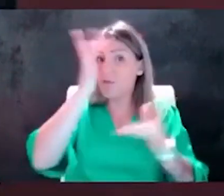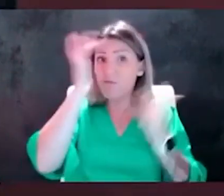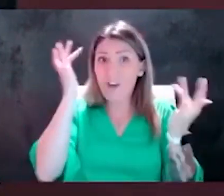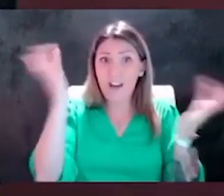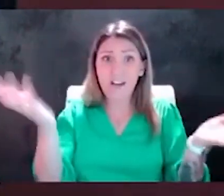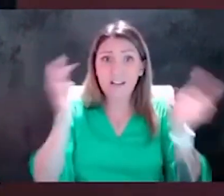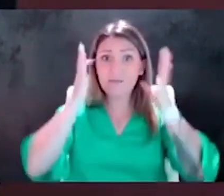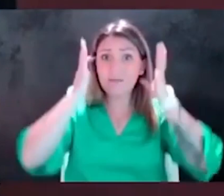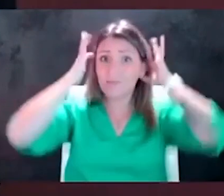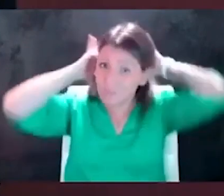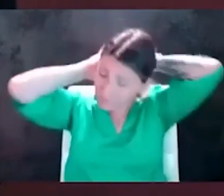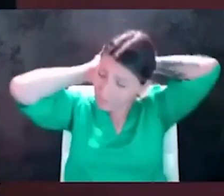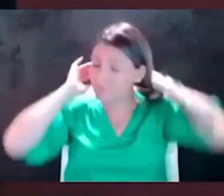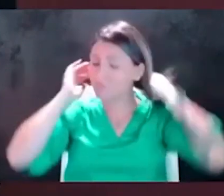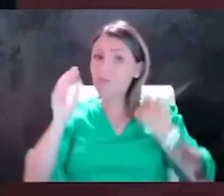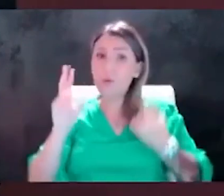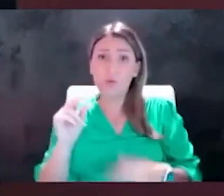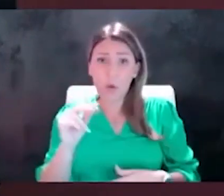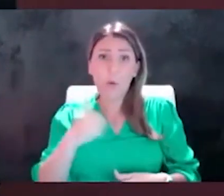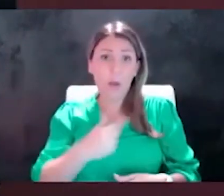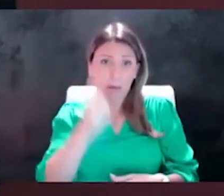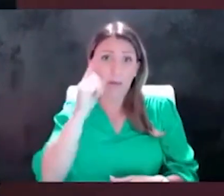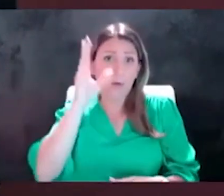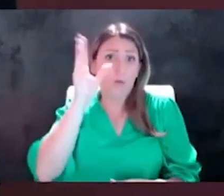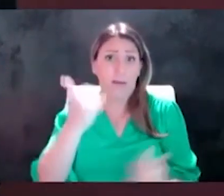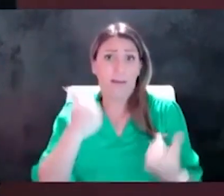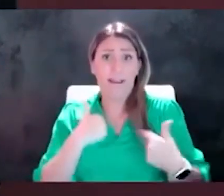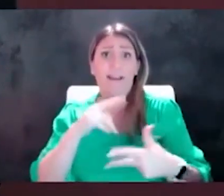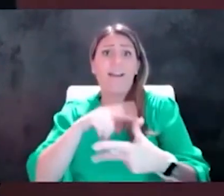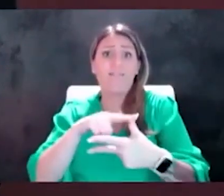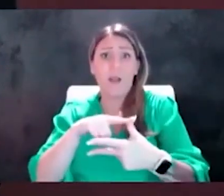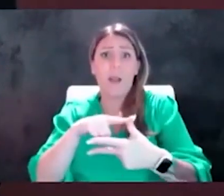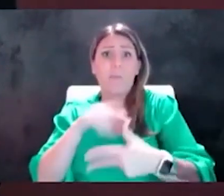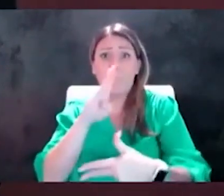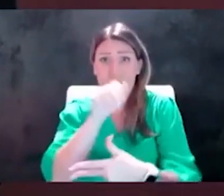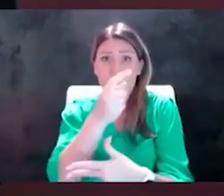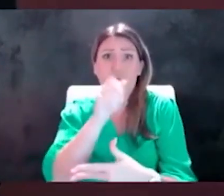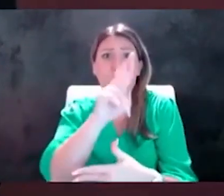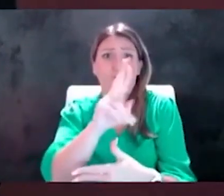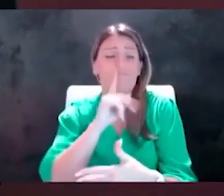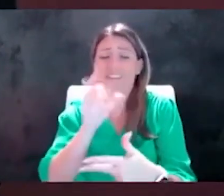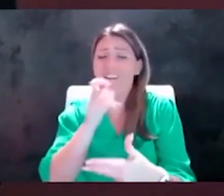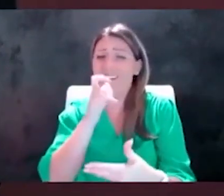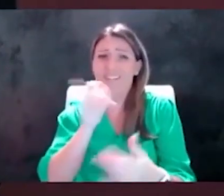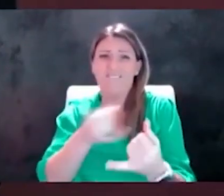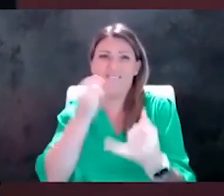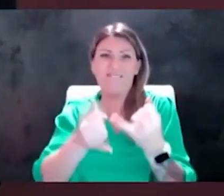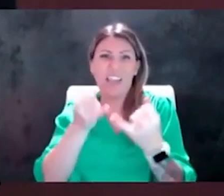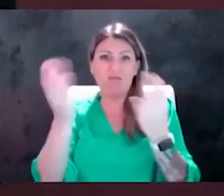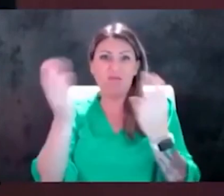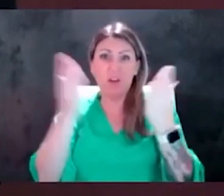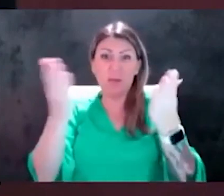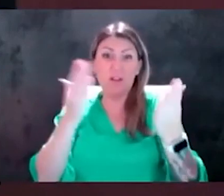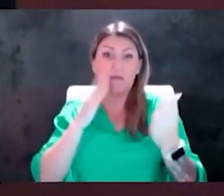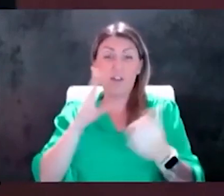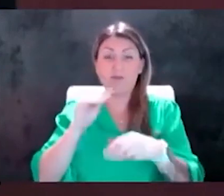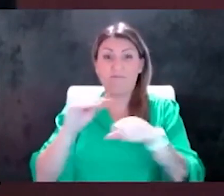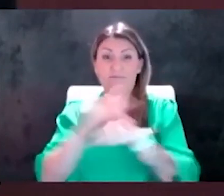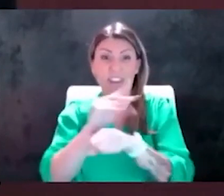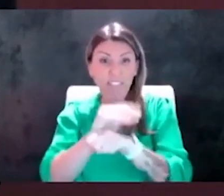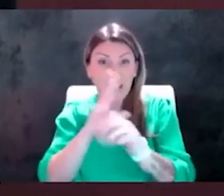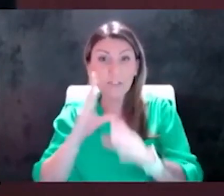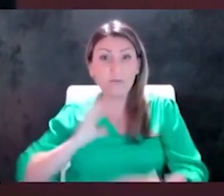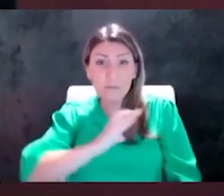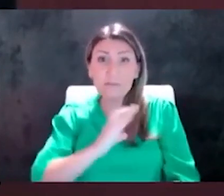to end up getting a booster. I just don't think the FDA has made their official final recommendation yet. Their advisory committee has made a recommendation. The CDC advisory committee meets, I think,